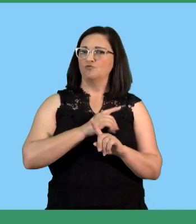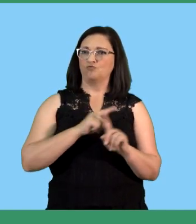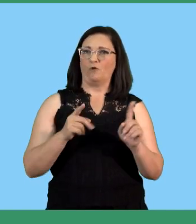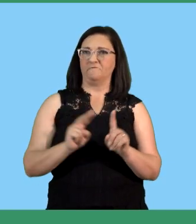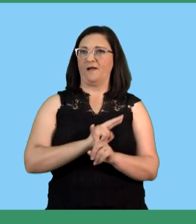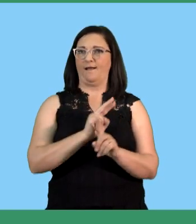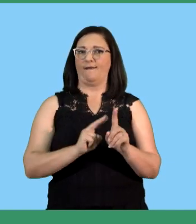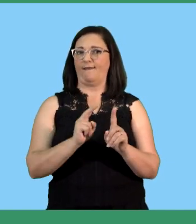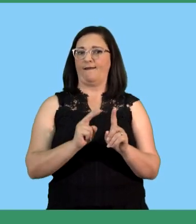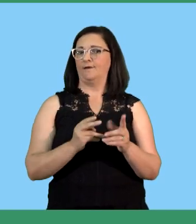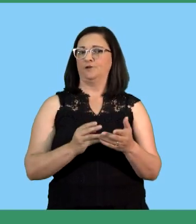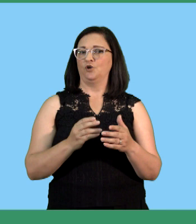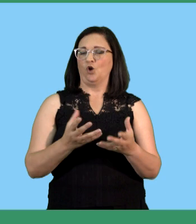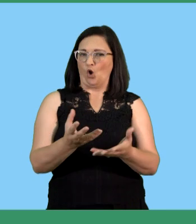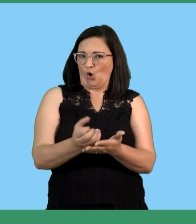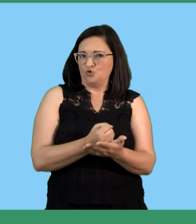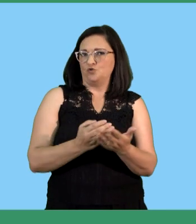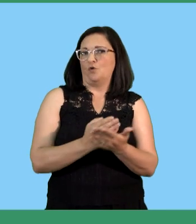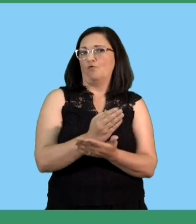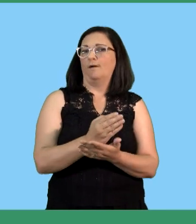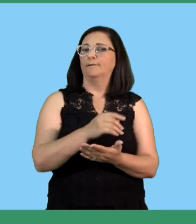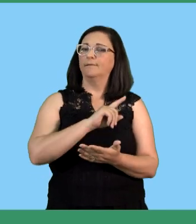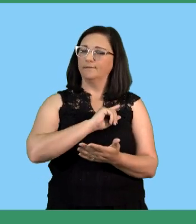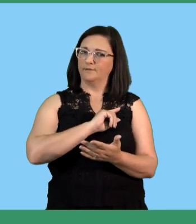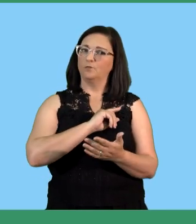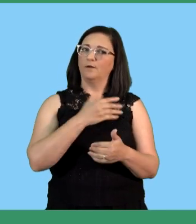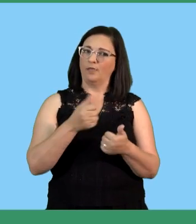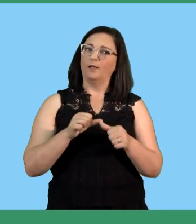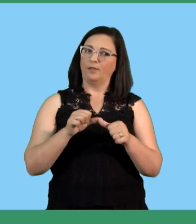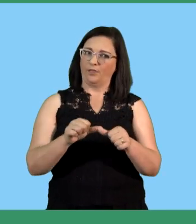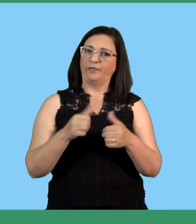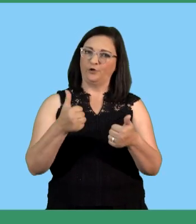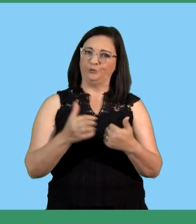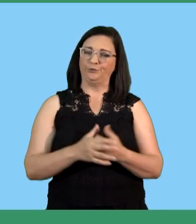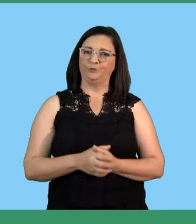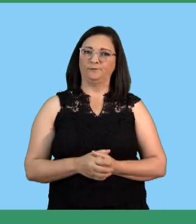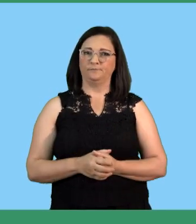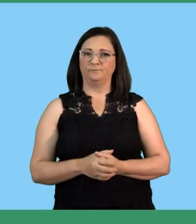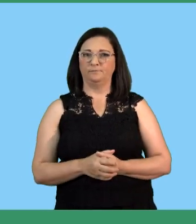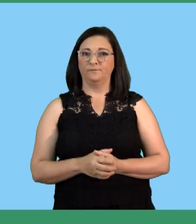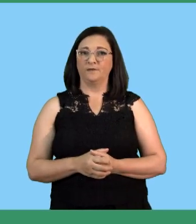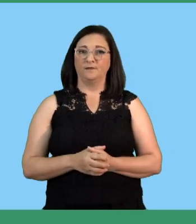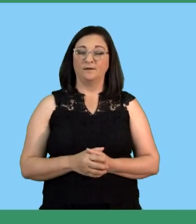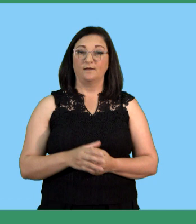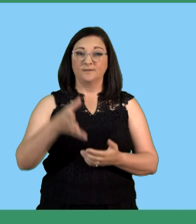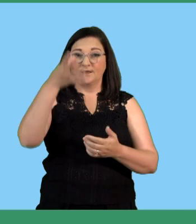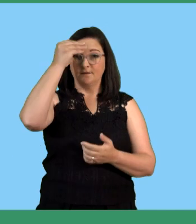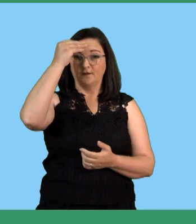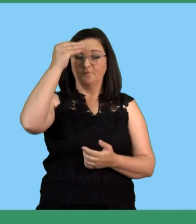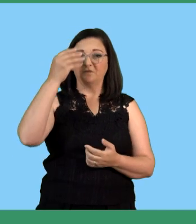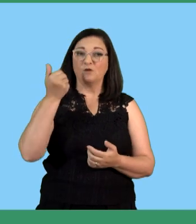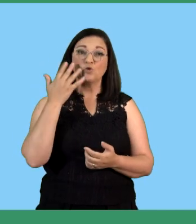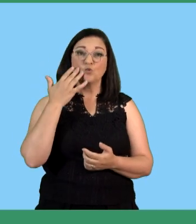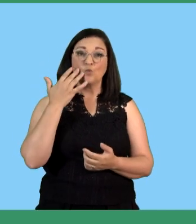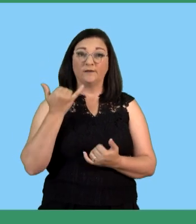not violate consumer rights. If we make sure that all the goods that we are providing, there's information, and we ensure